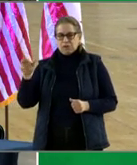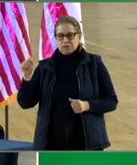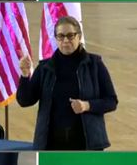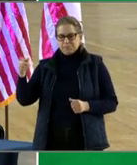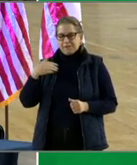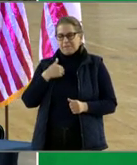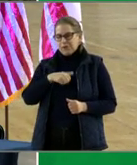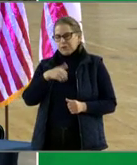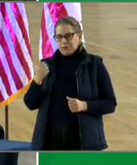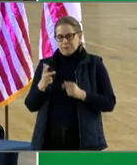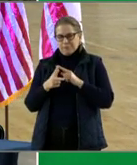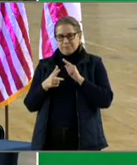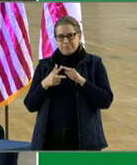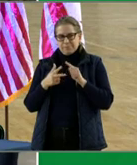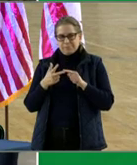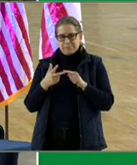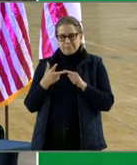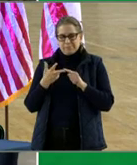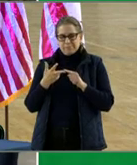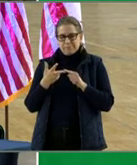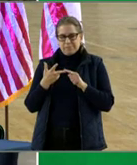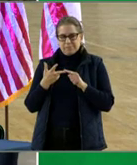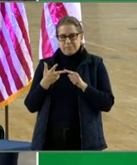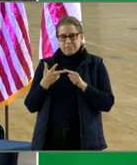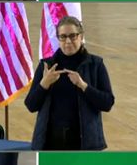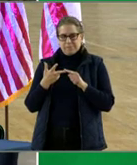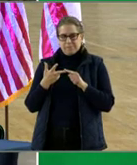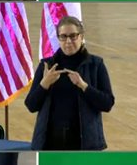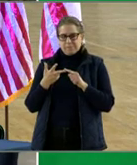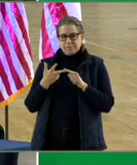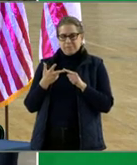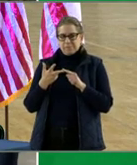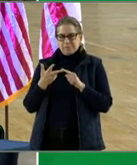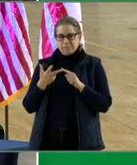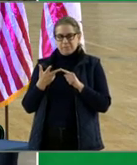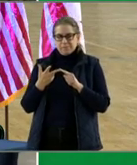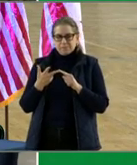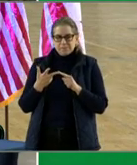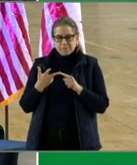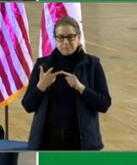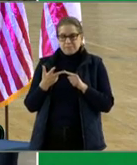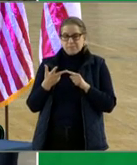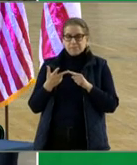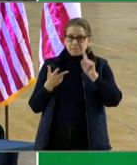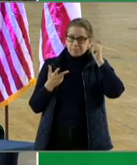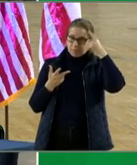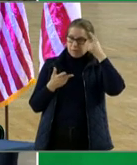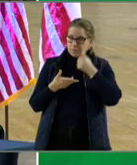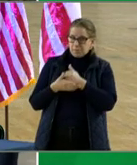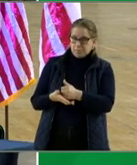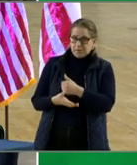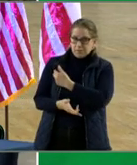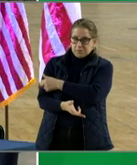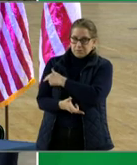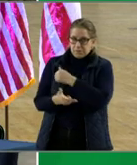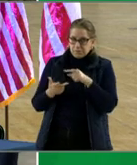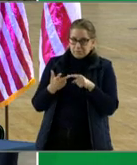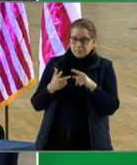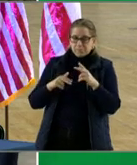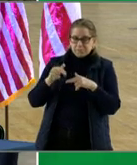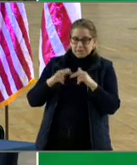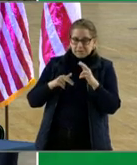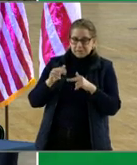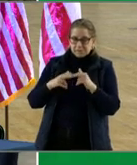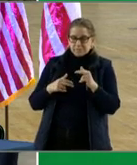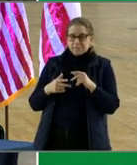to assist our hospitals who do the care of patients in this city. We look at that in facilities, supply,